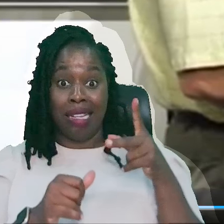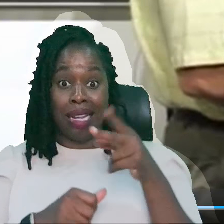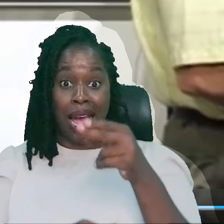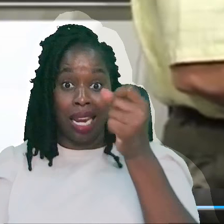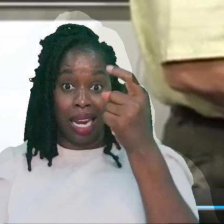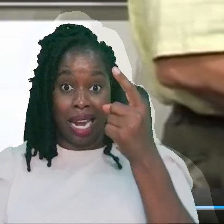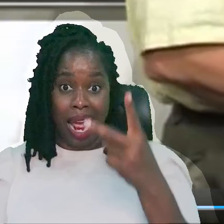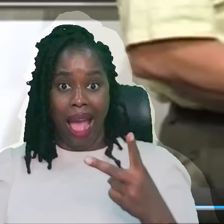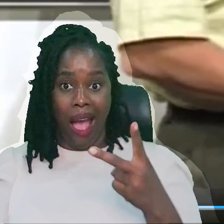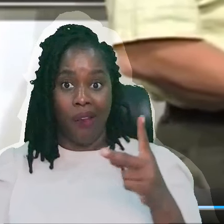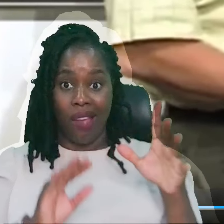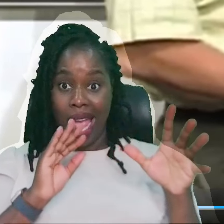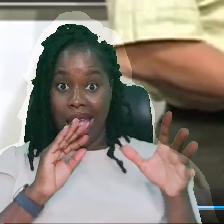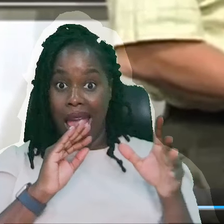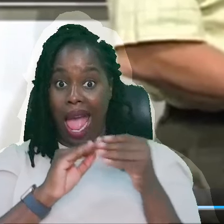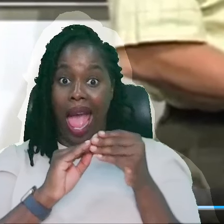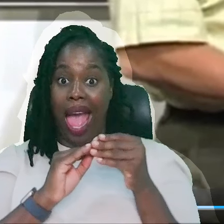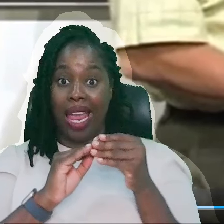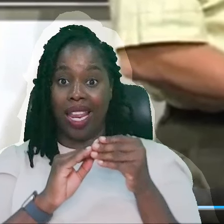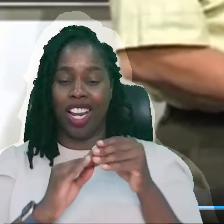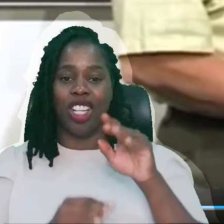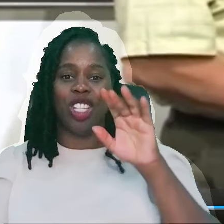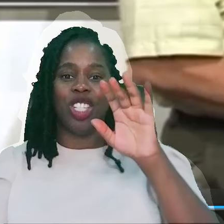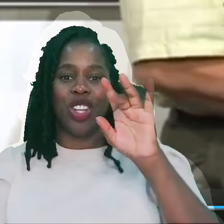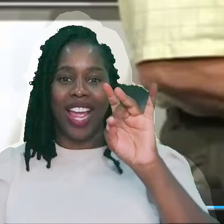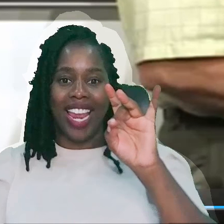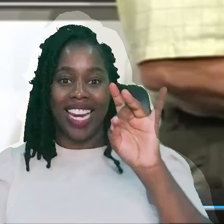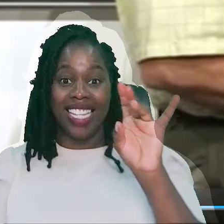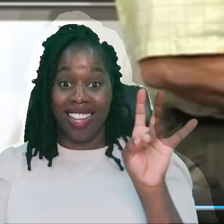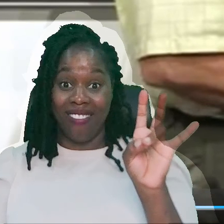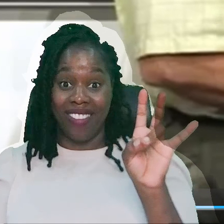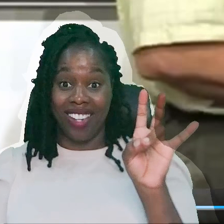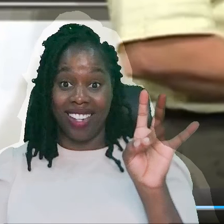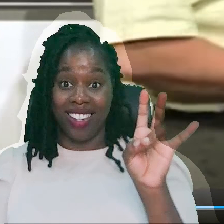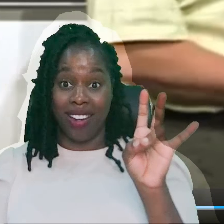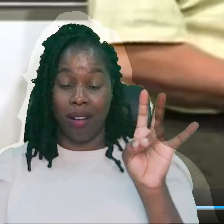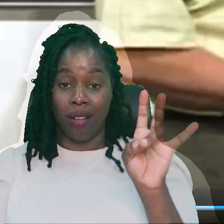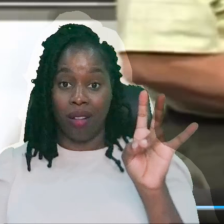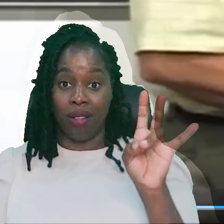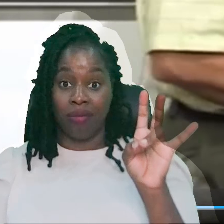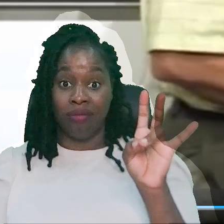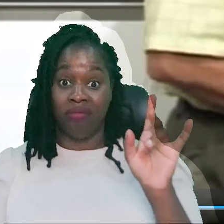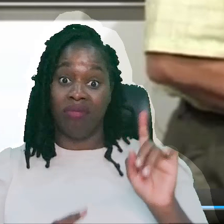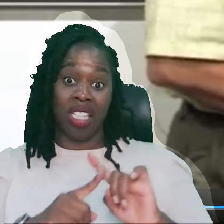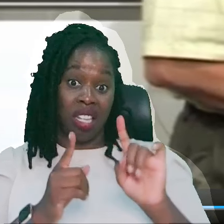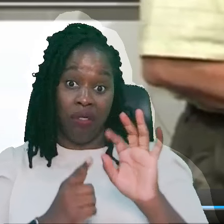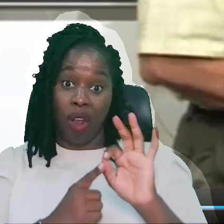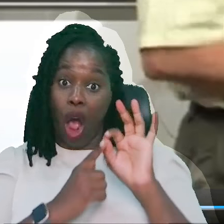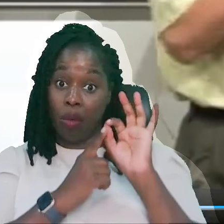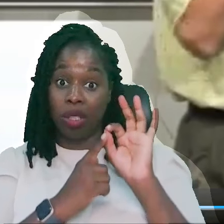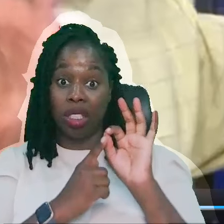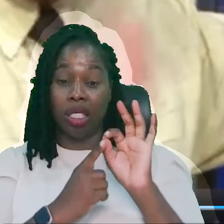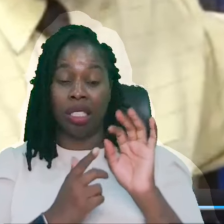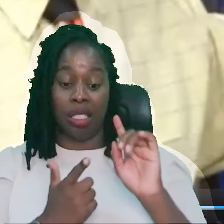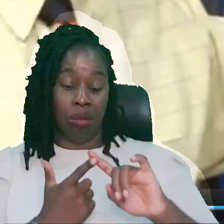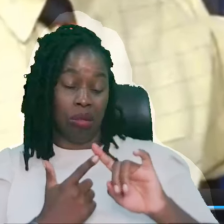and add it on to 87. Okay? Or another way would be to take this